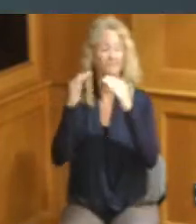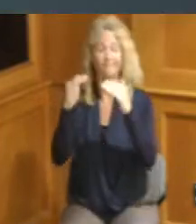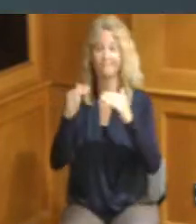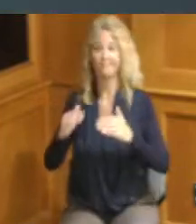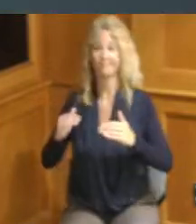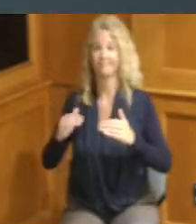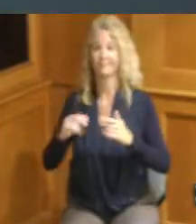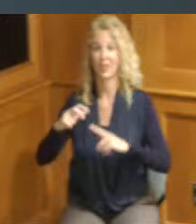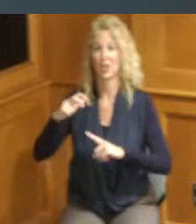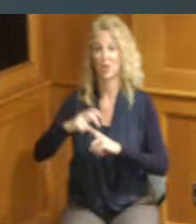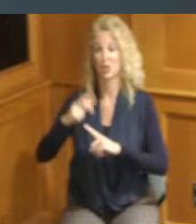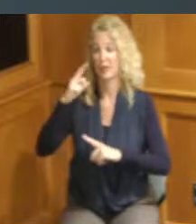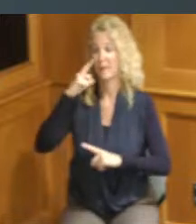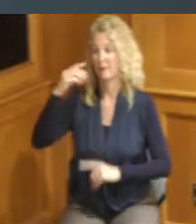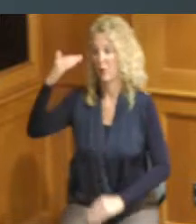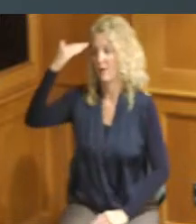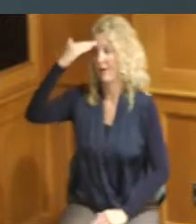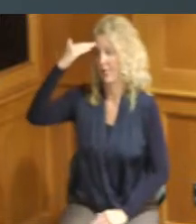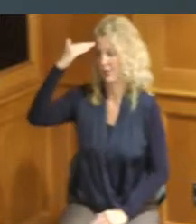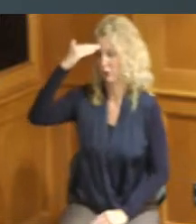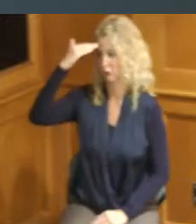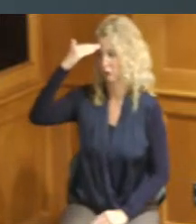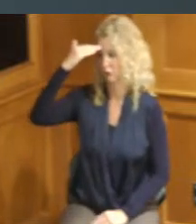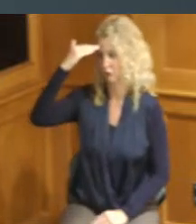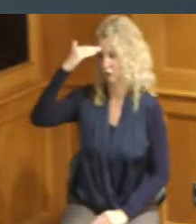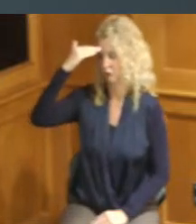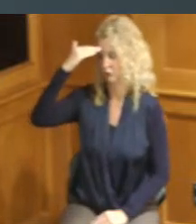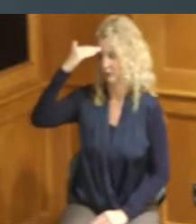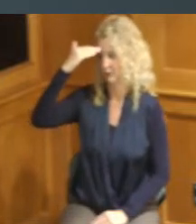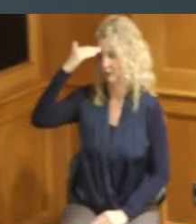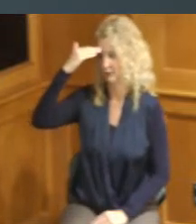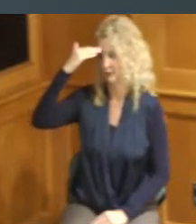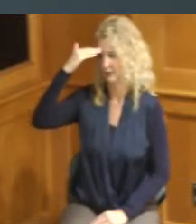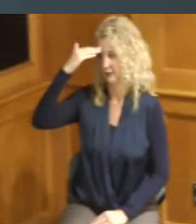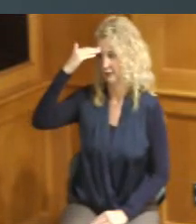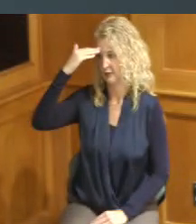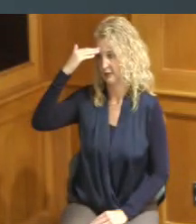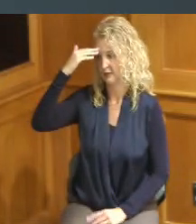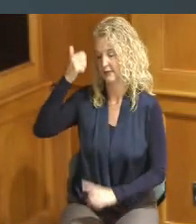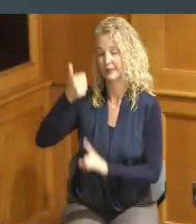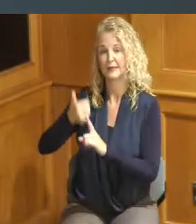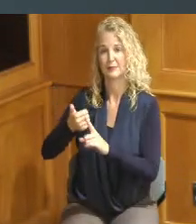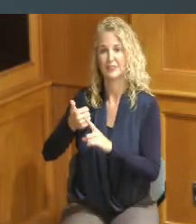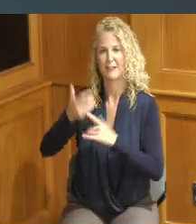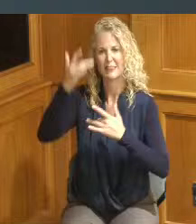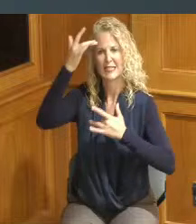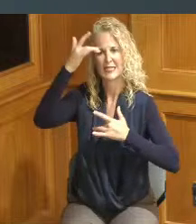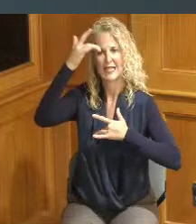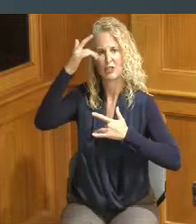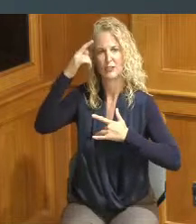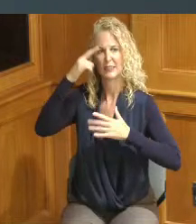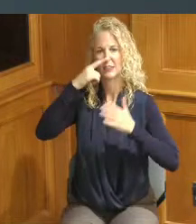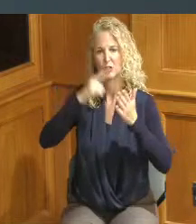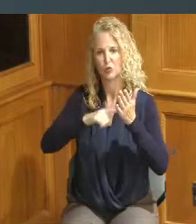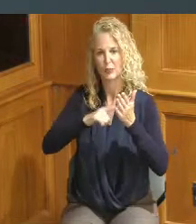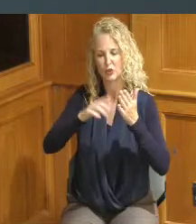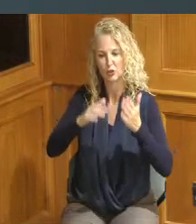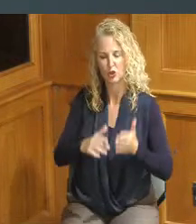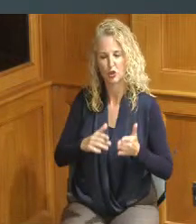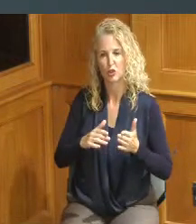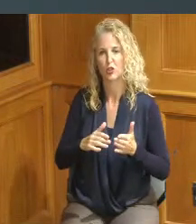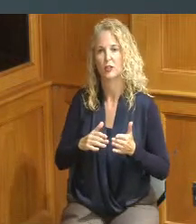Next is the champion of knowledge, which is an epidemiologist, researcher, or